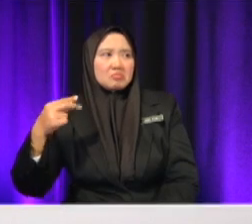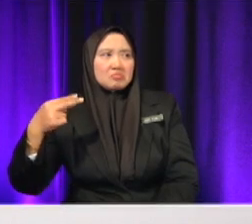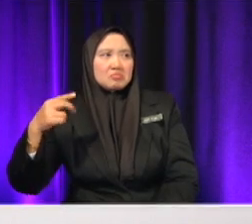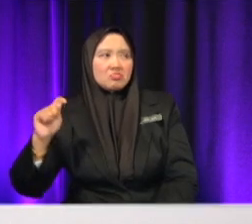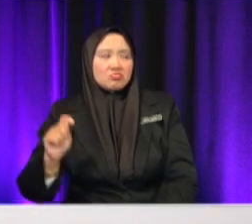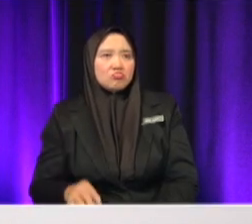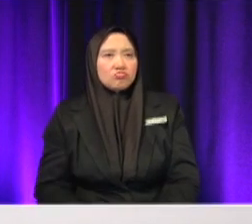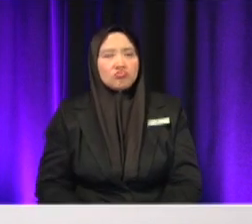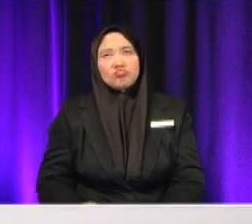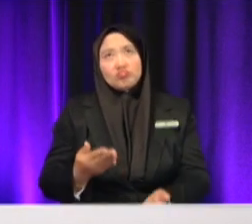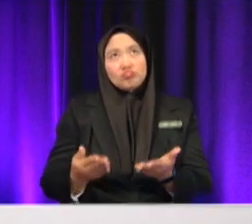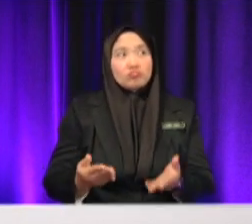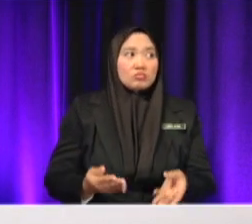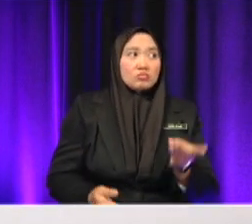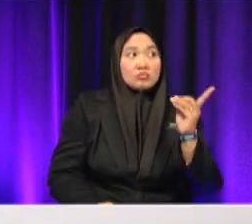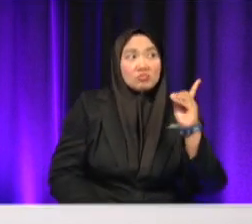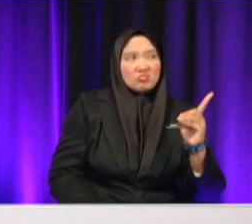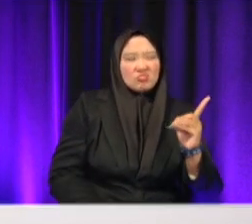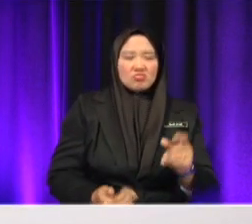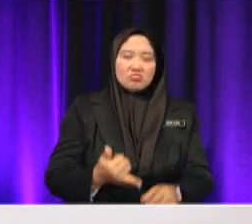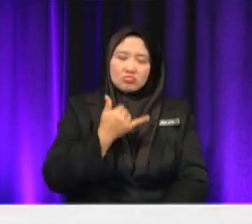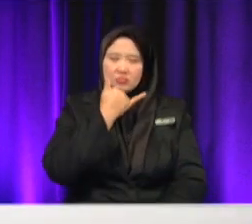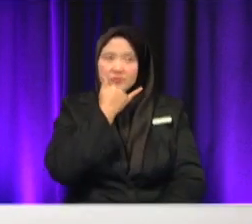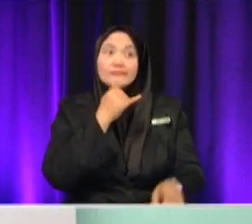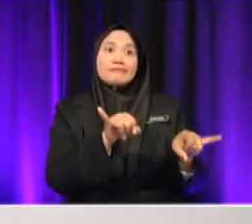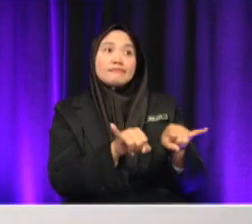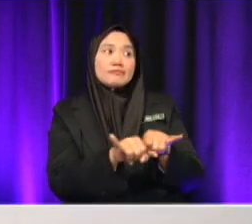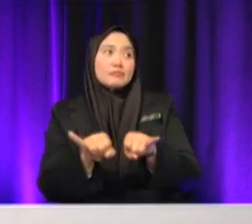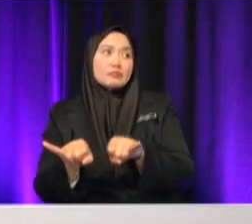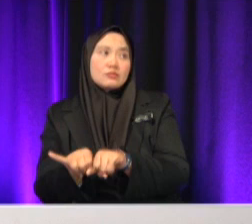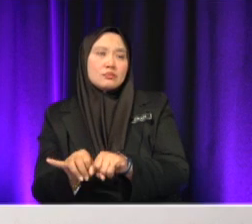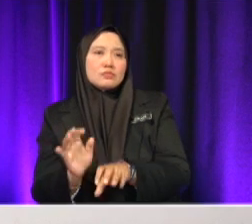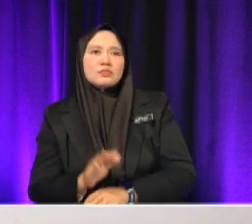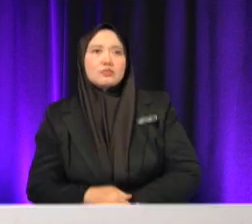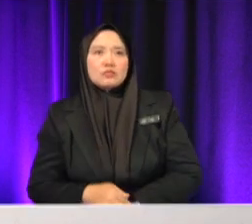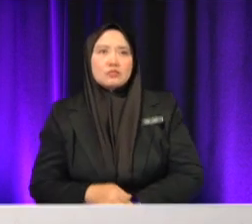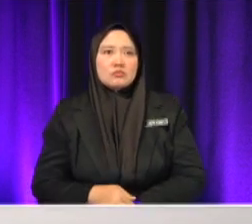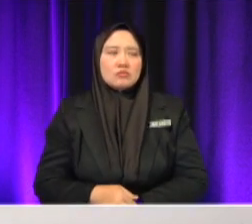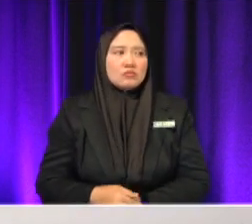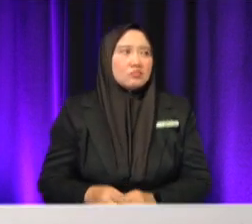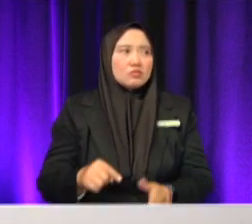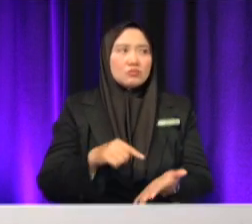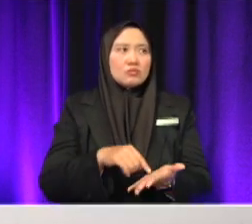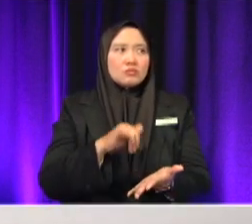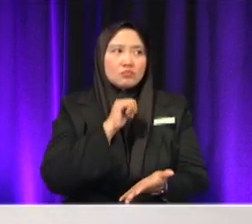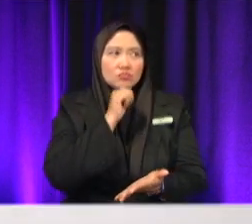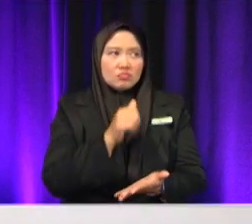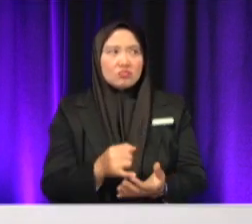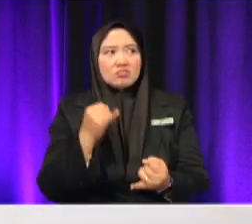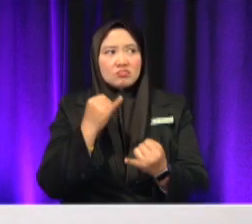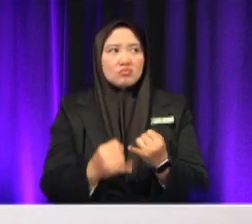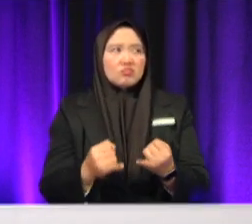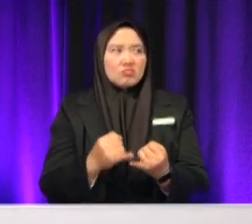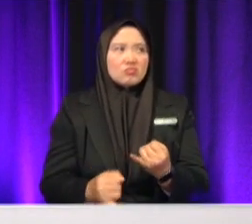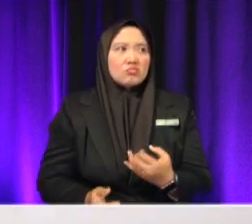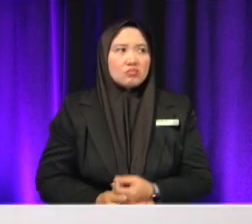I think statement D is false because because there is no indication from the article said that